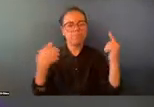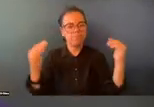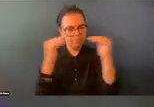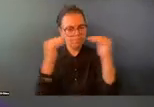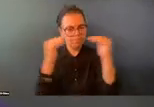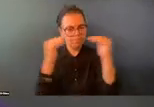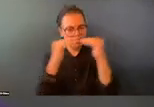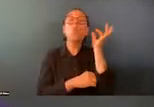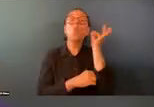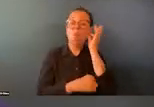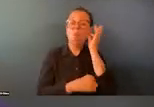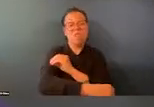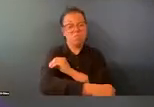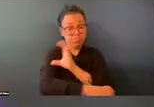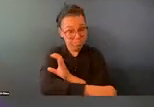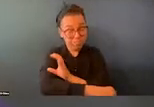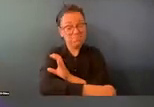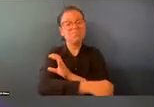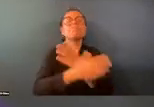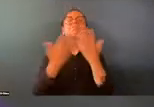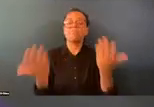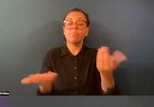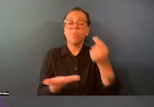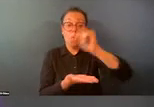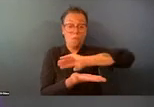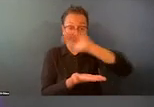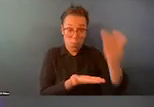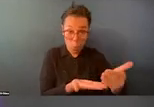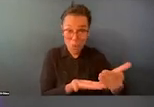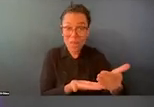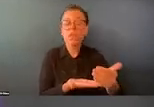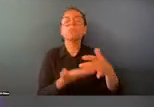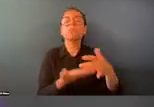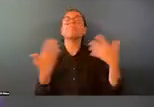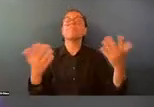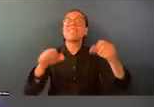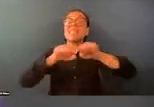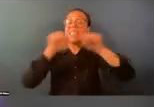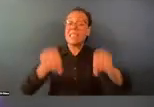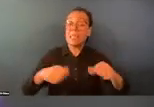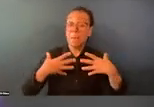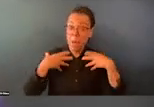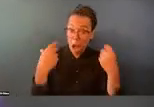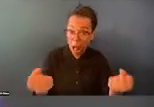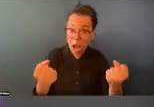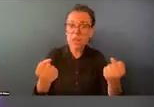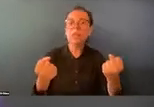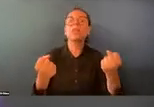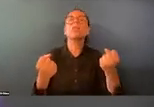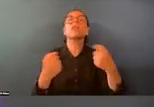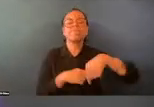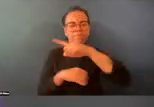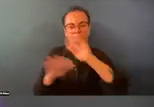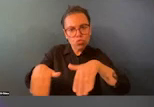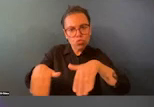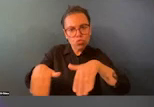resilience. This includes access to education, financial resources, and healthcare, as well as supporting